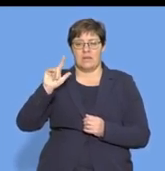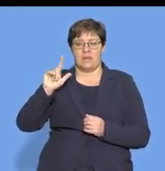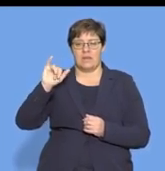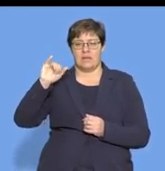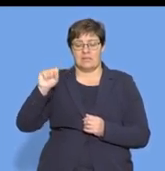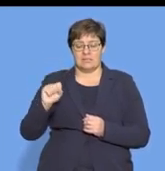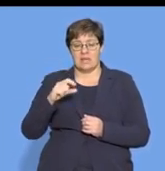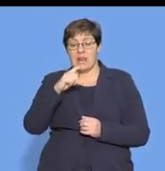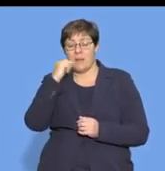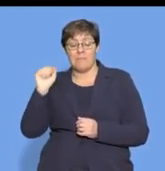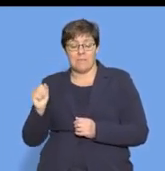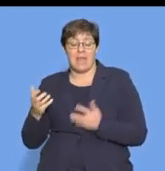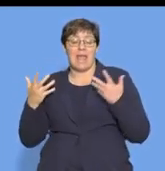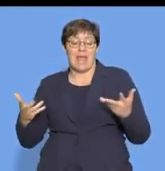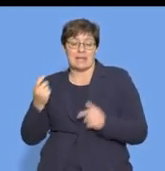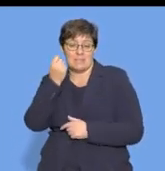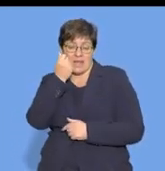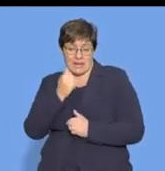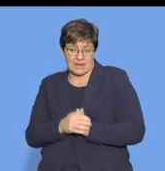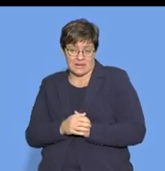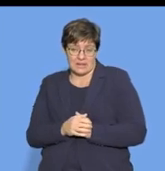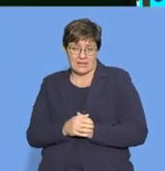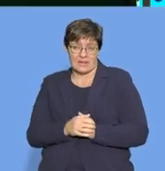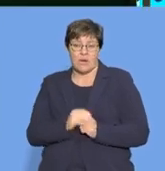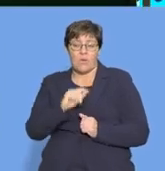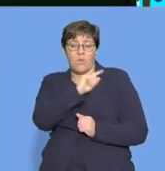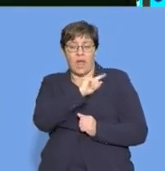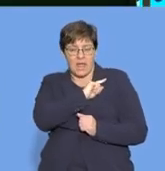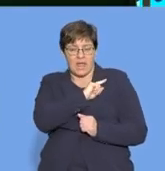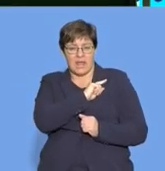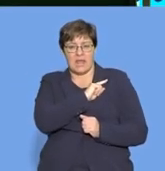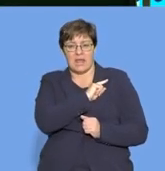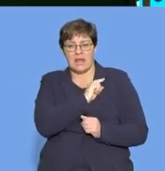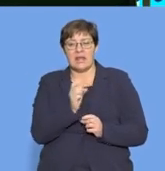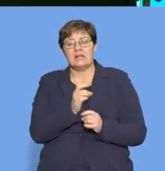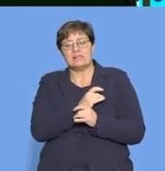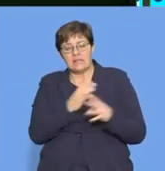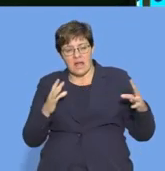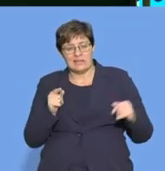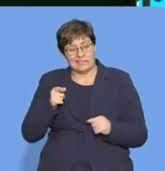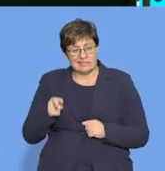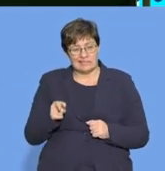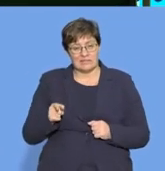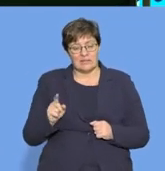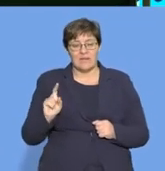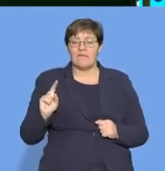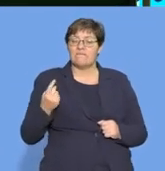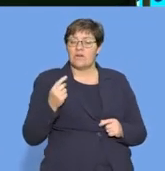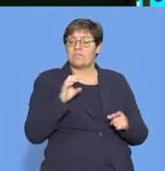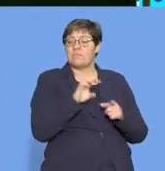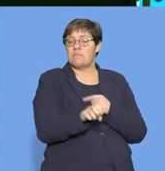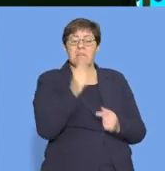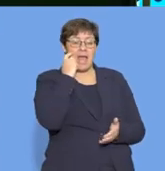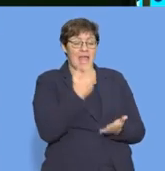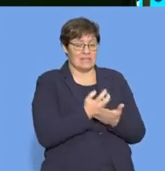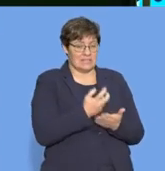habilis. His nickname was Handy Man, and that was because he was the first where